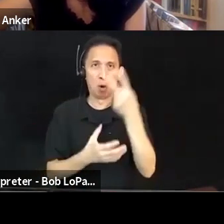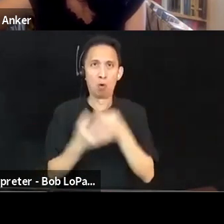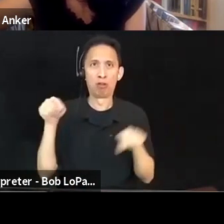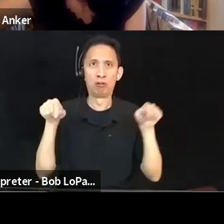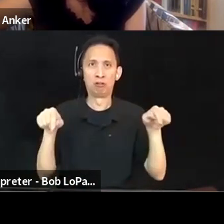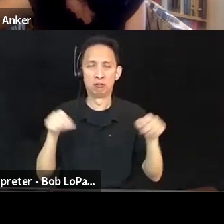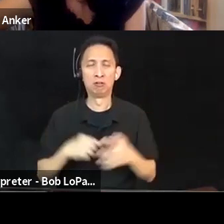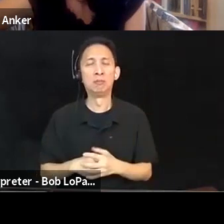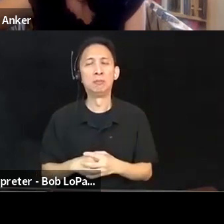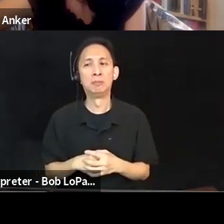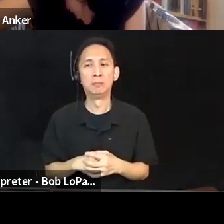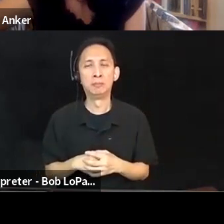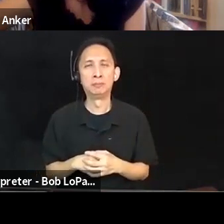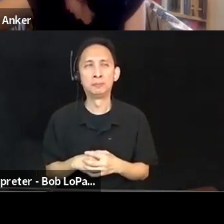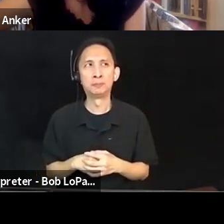of